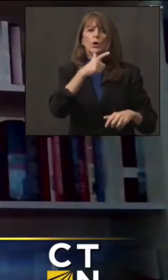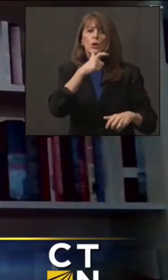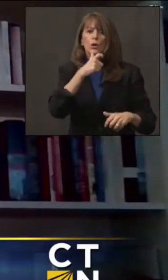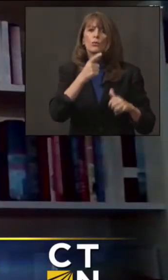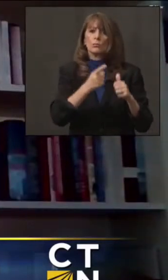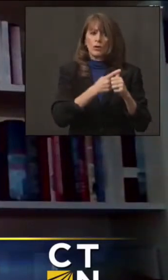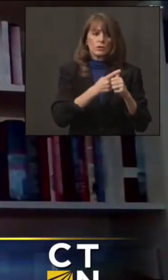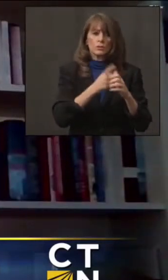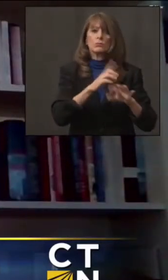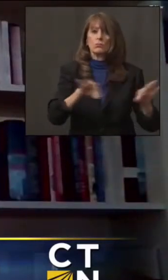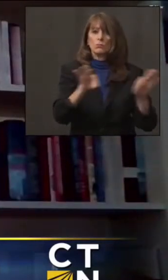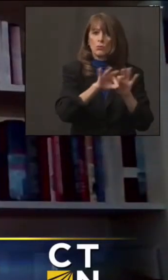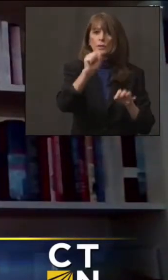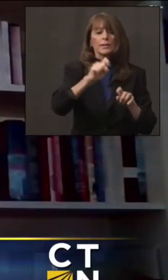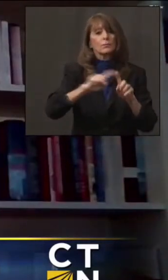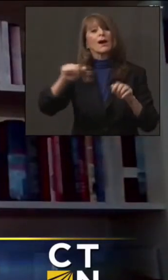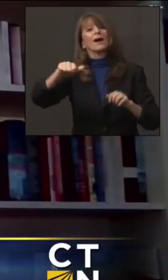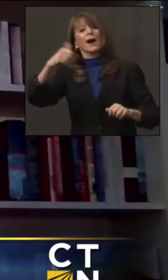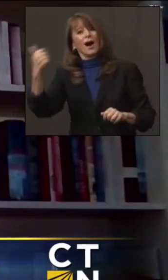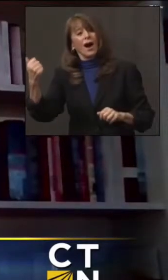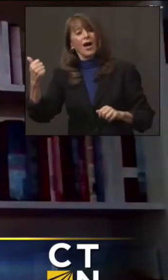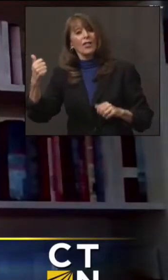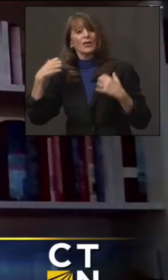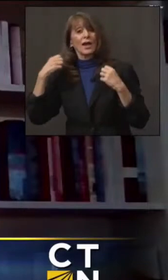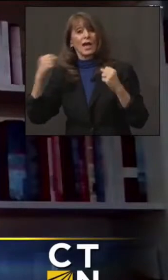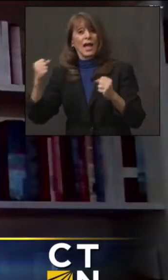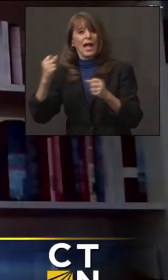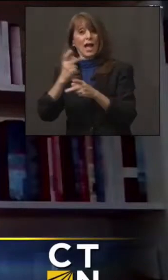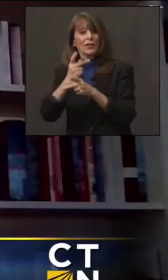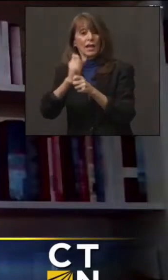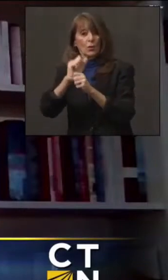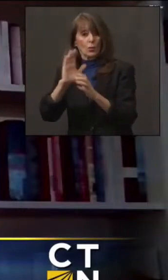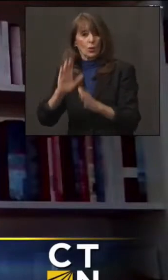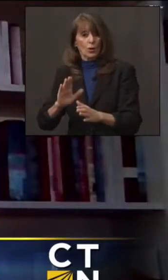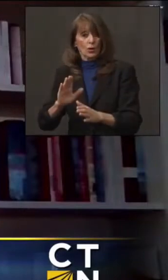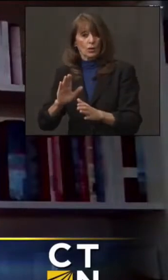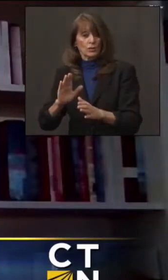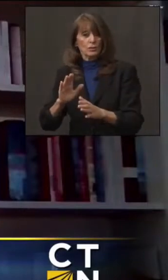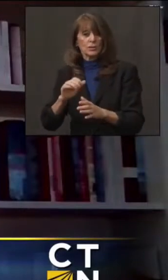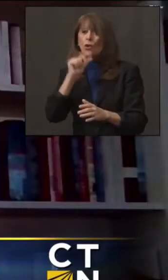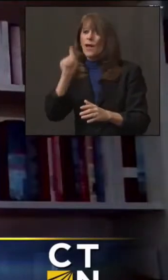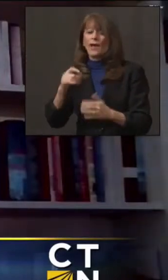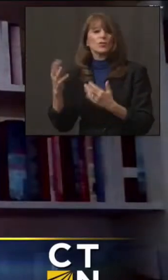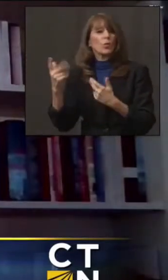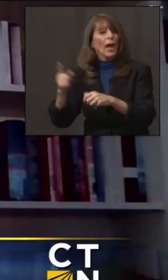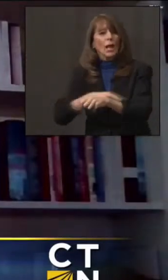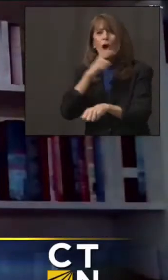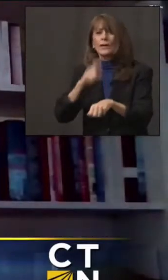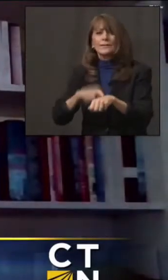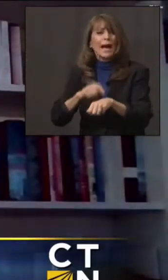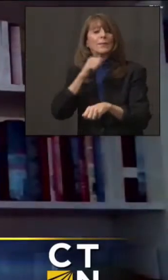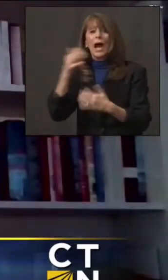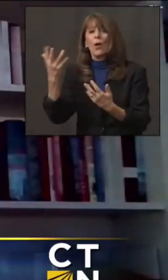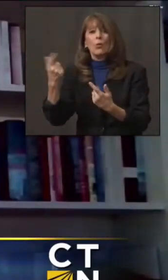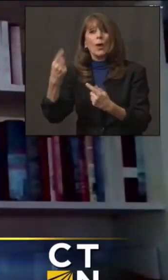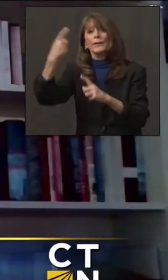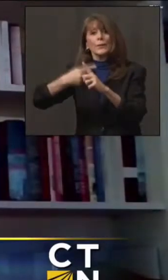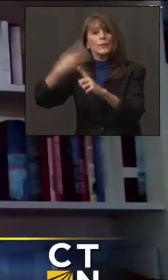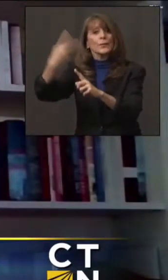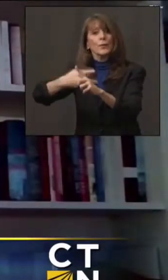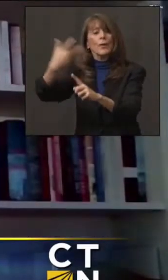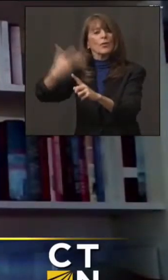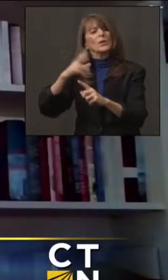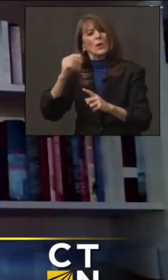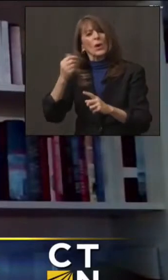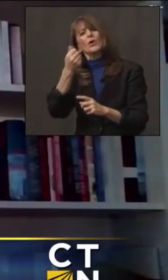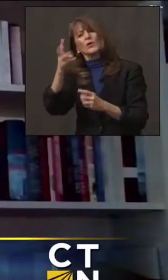But other healthcare workers in that 1A population won't have to wait very long before they too will have access